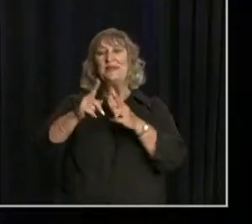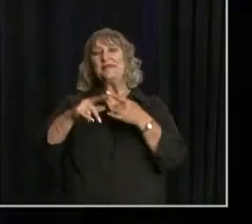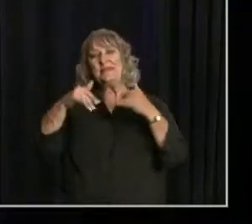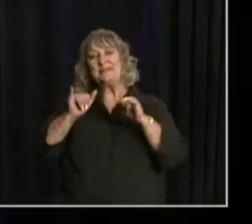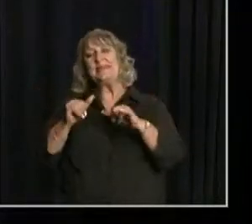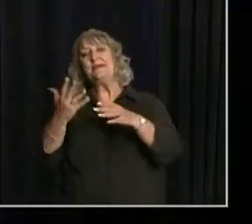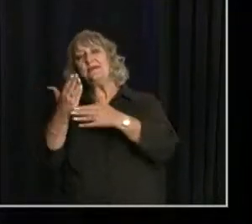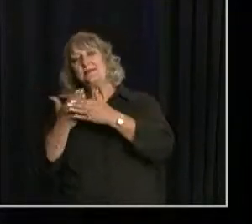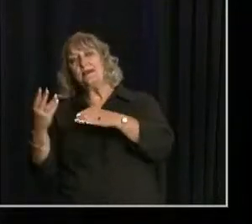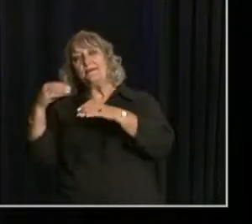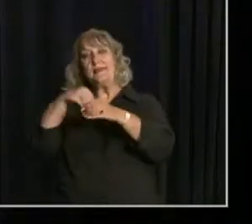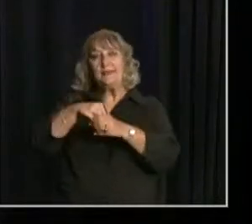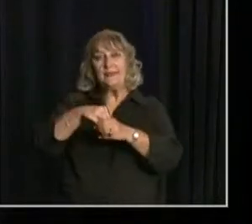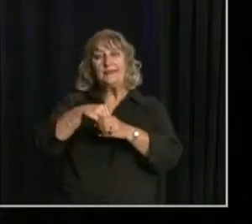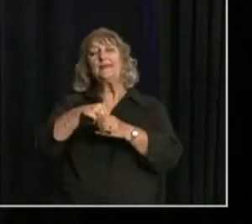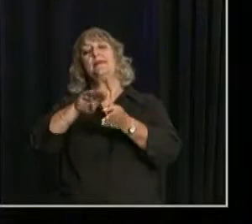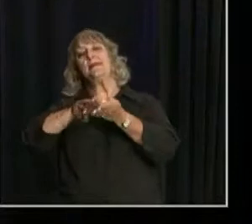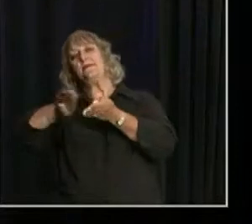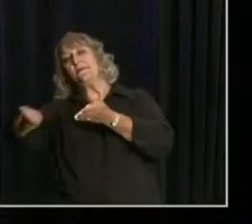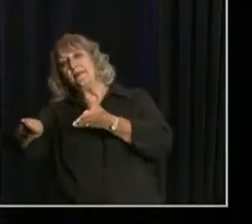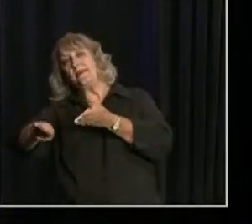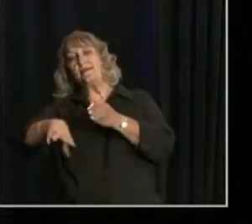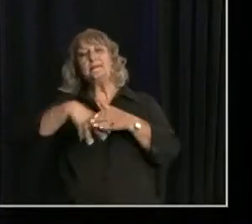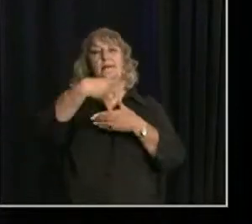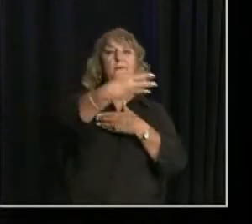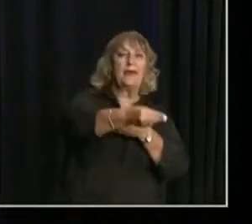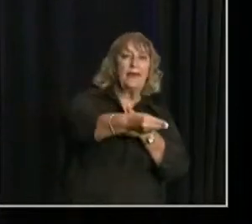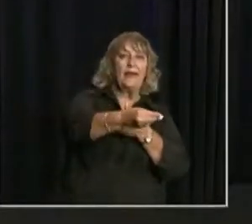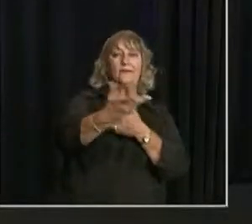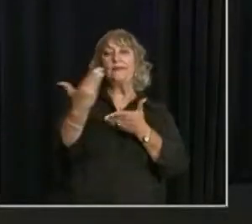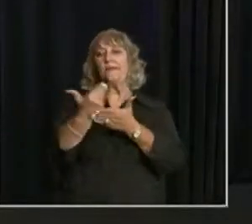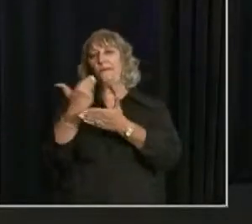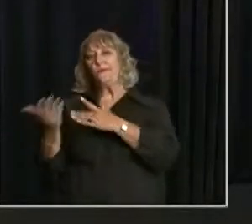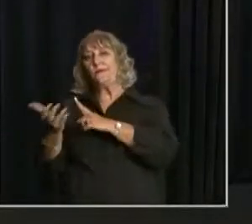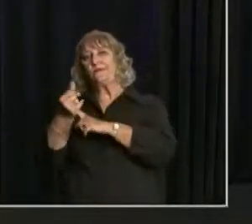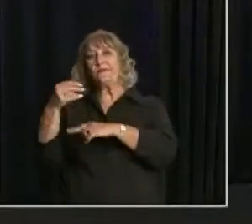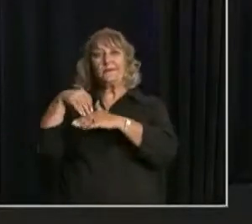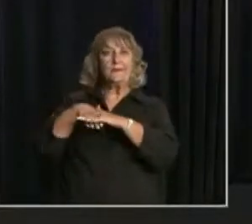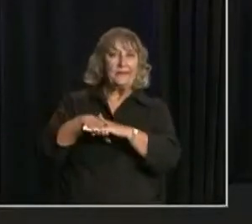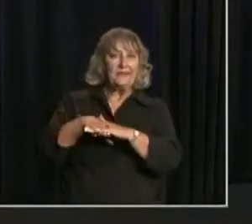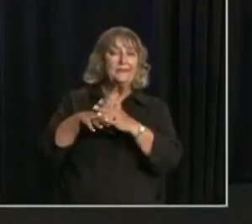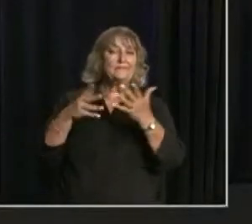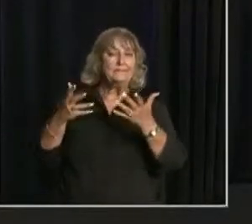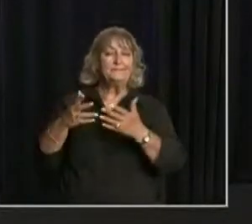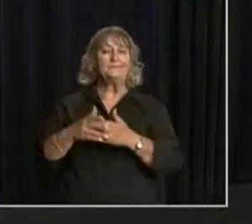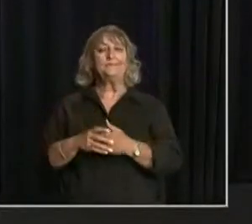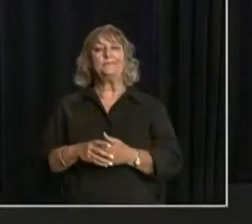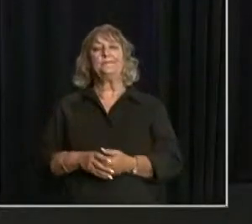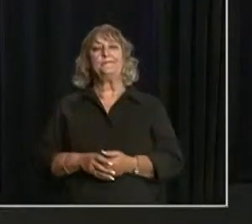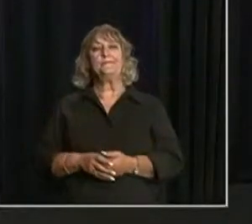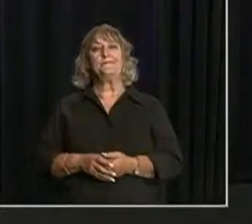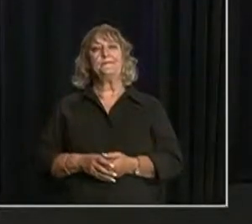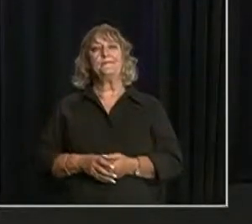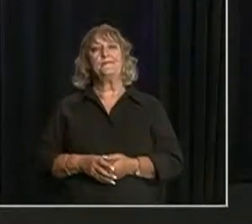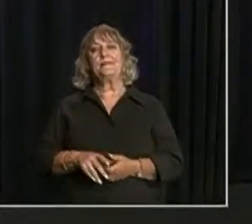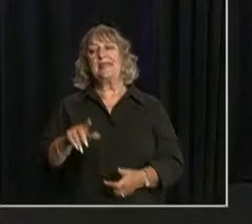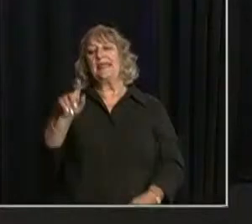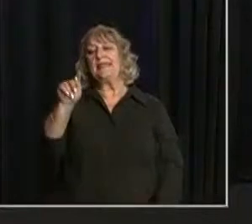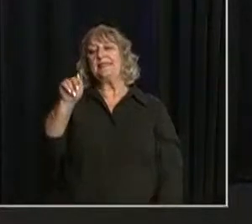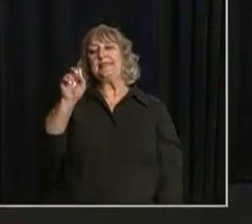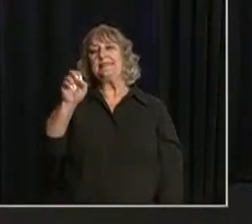that may have contributed to this particular inmate's death. Perfect. Crystal from